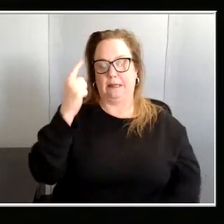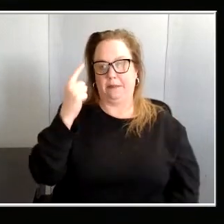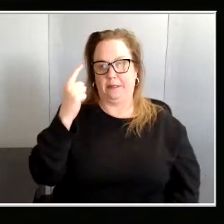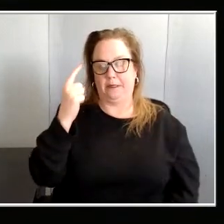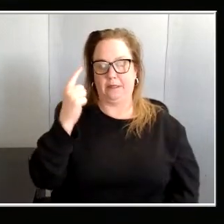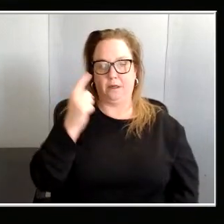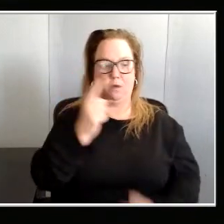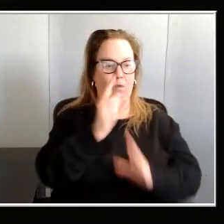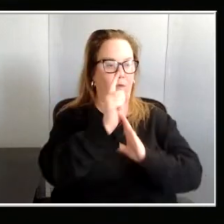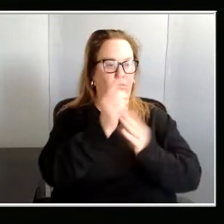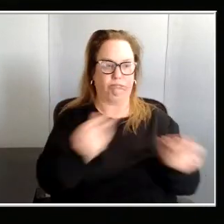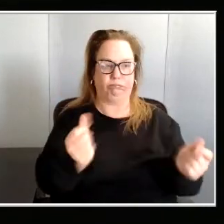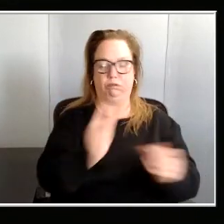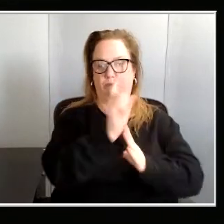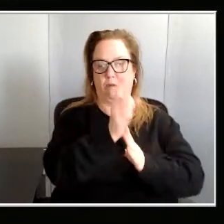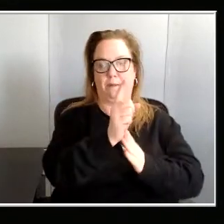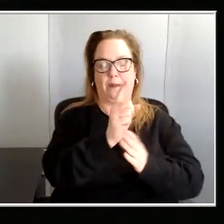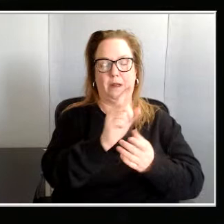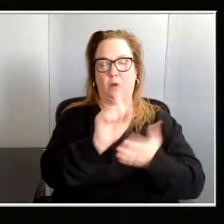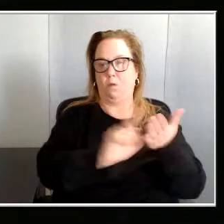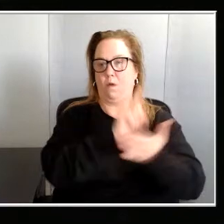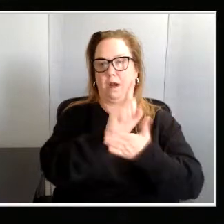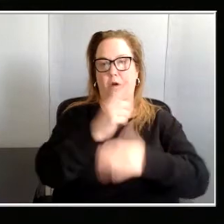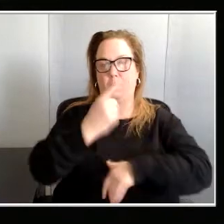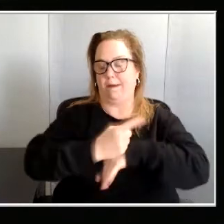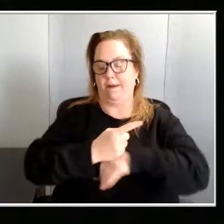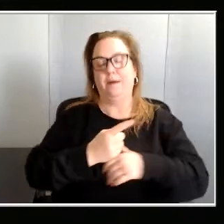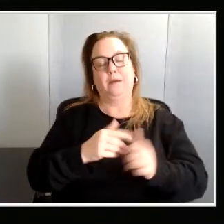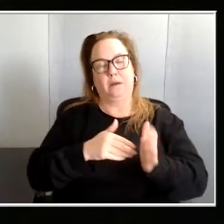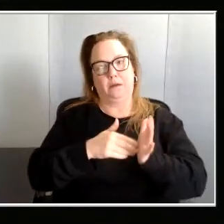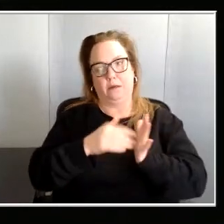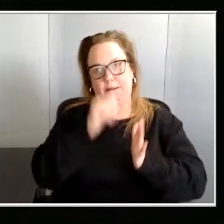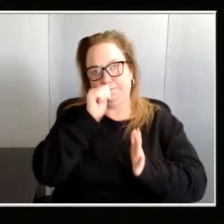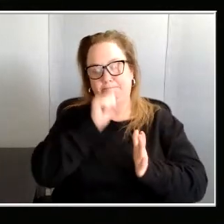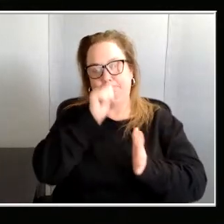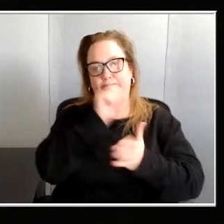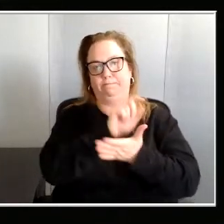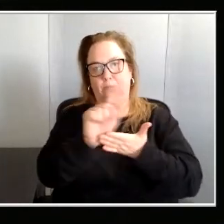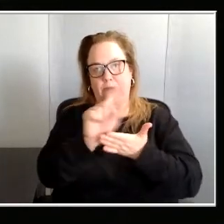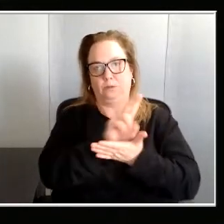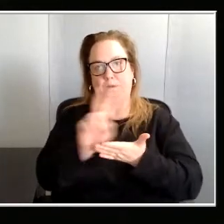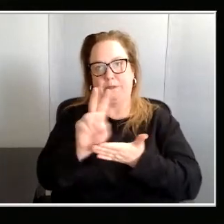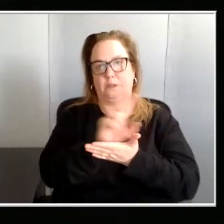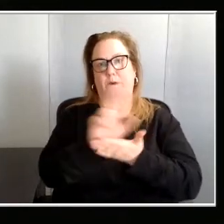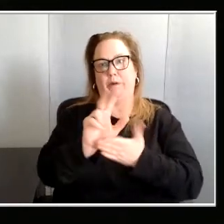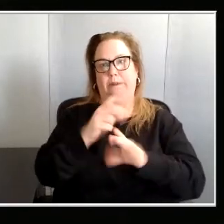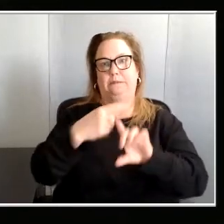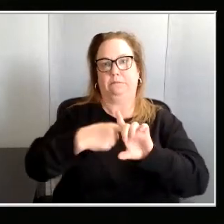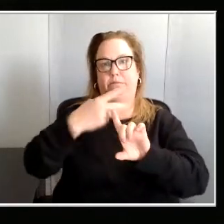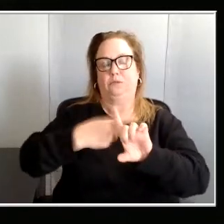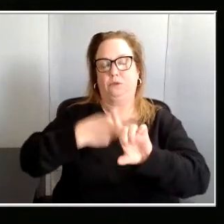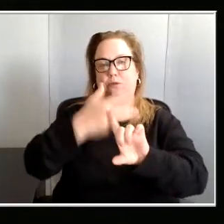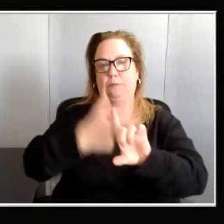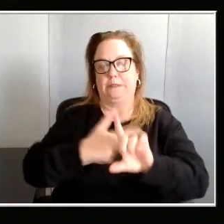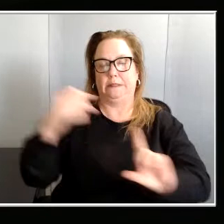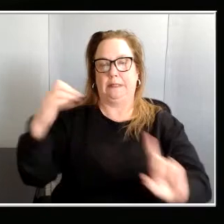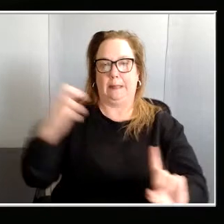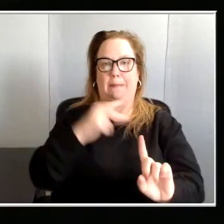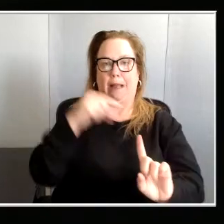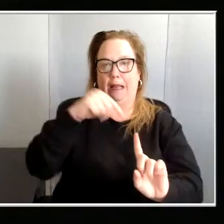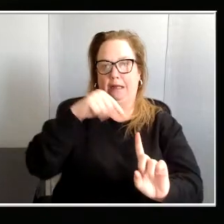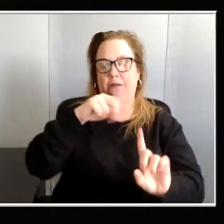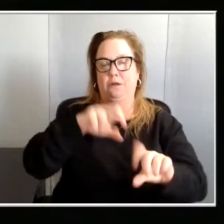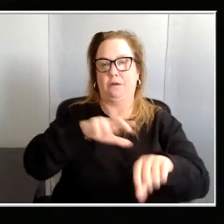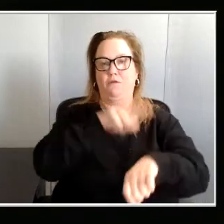minute or 1 hour or 1 day. It can often be a several week or even several month program to get back to the level of activity